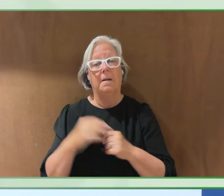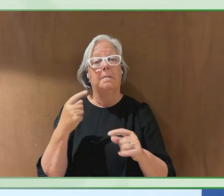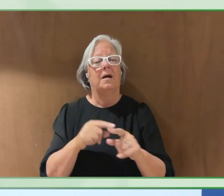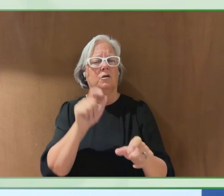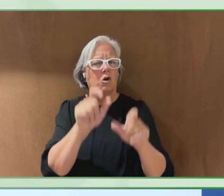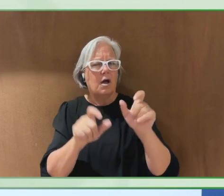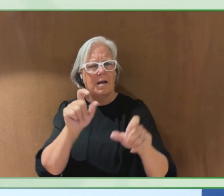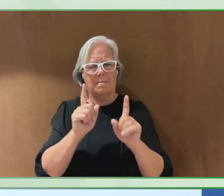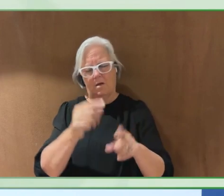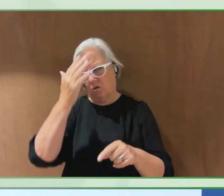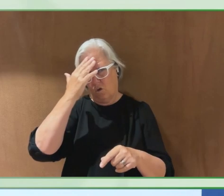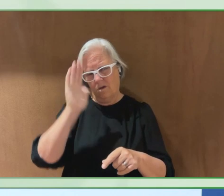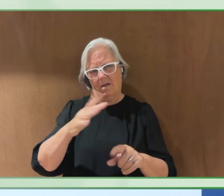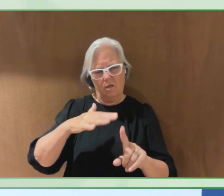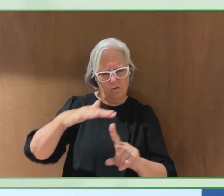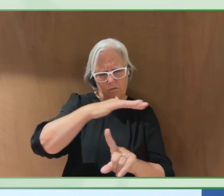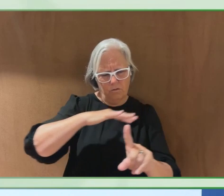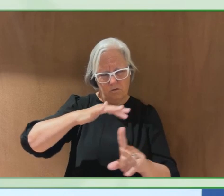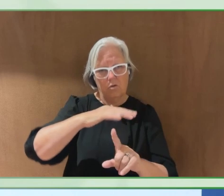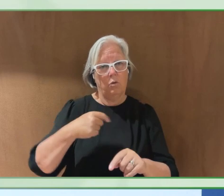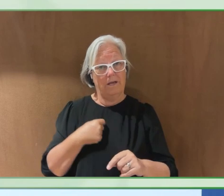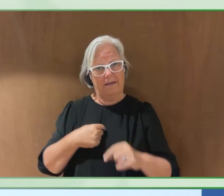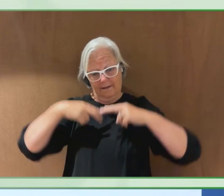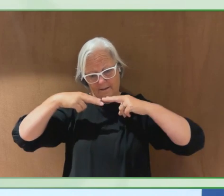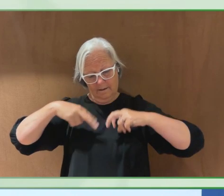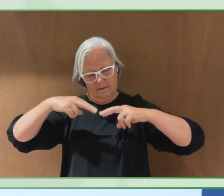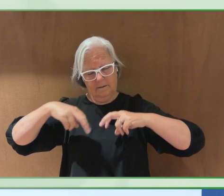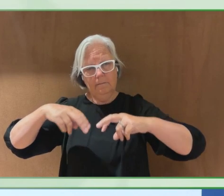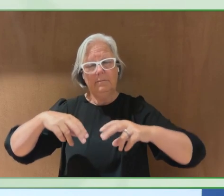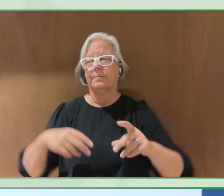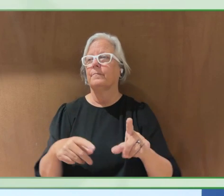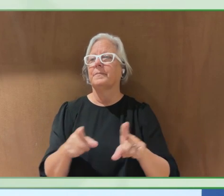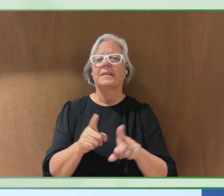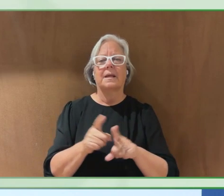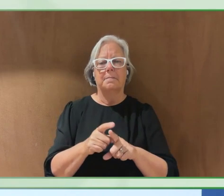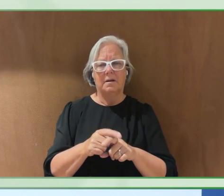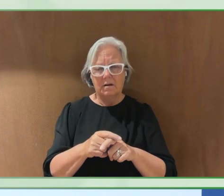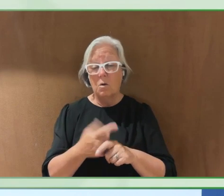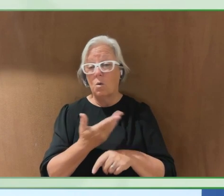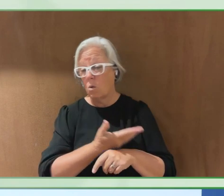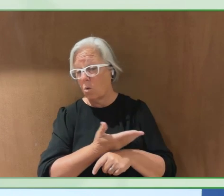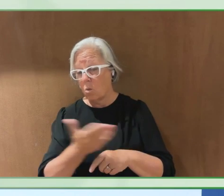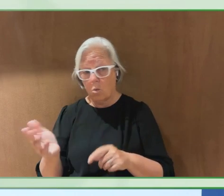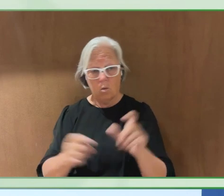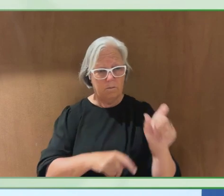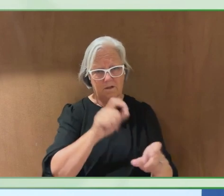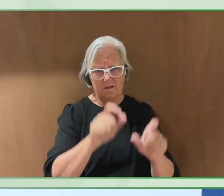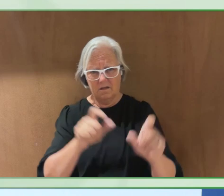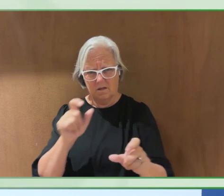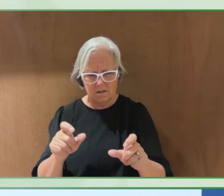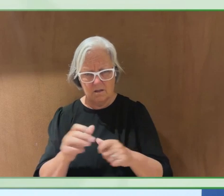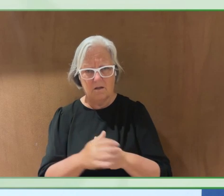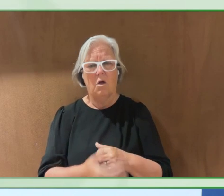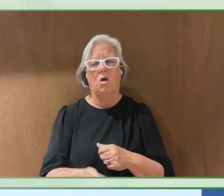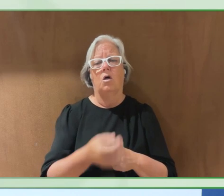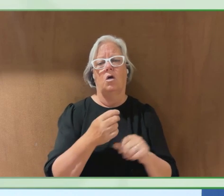regular research where we call every participant of our projects 3, 6, 9, 12,